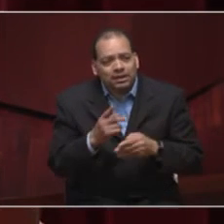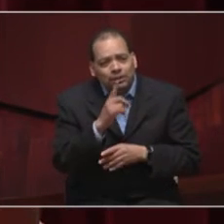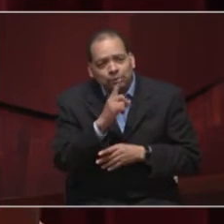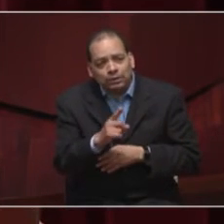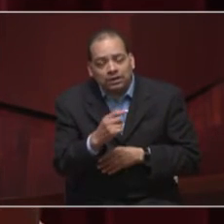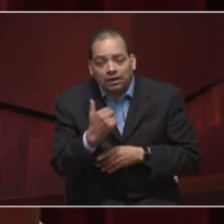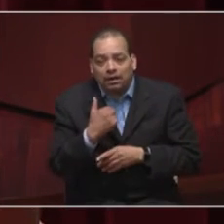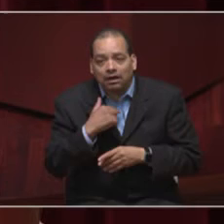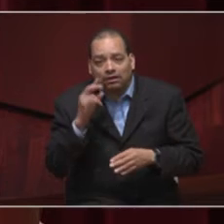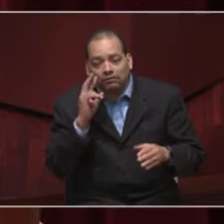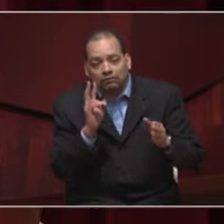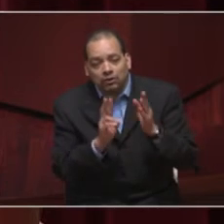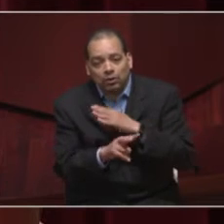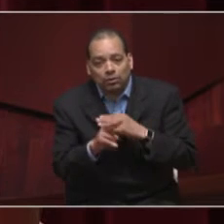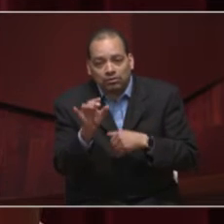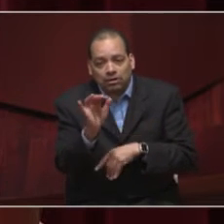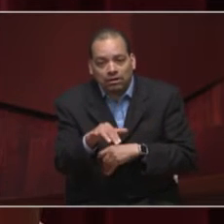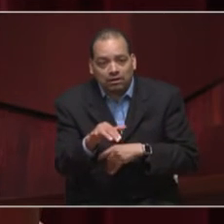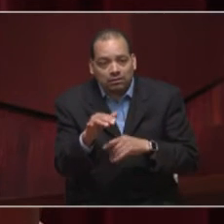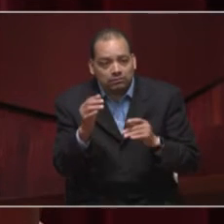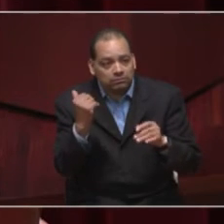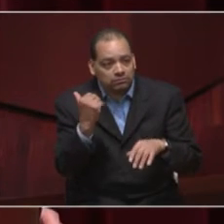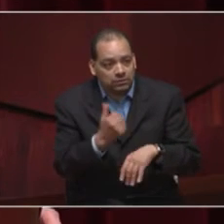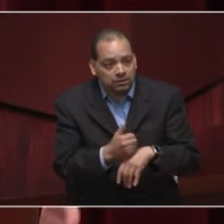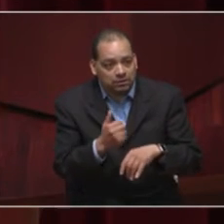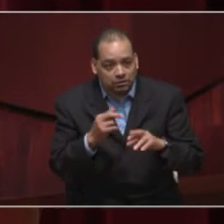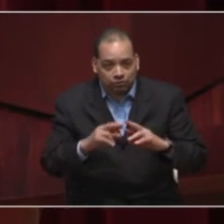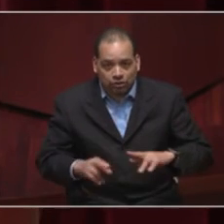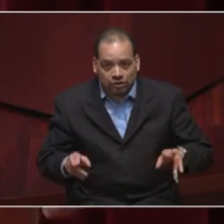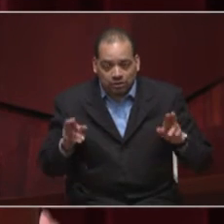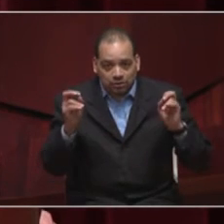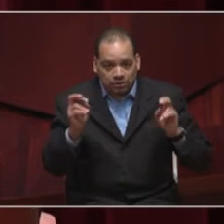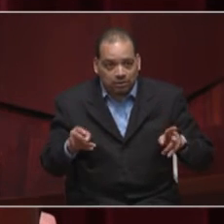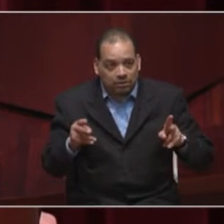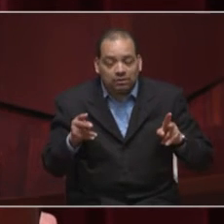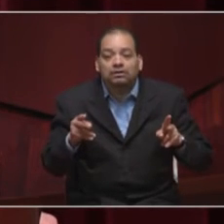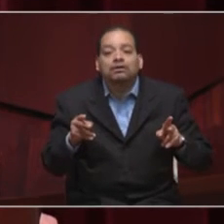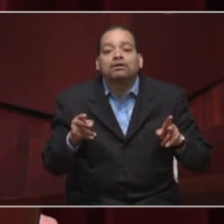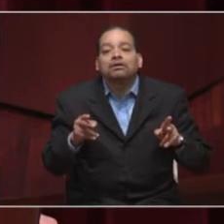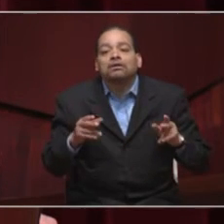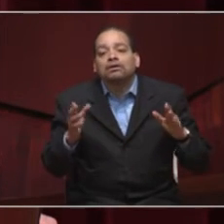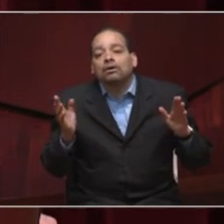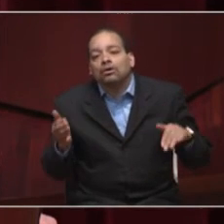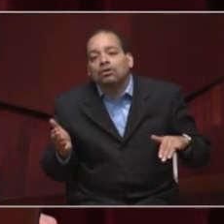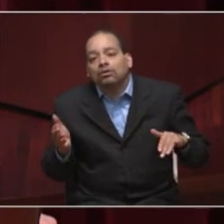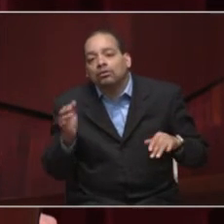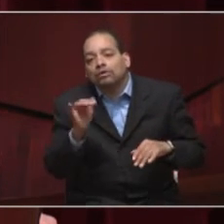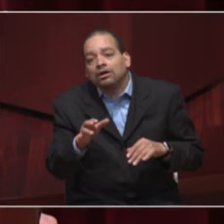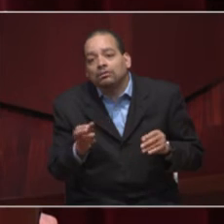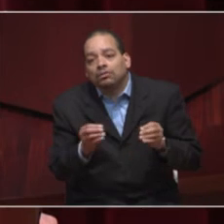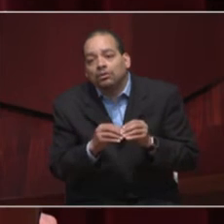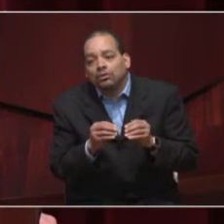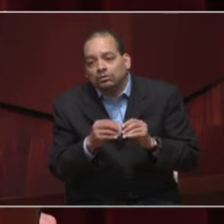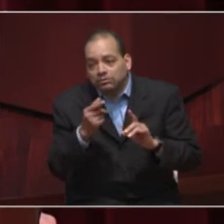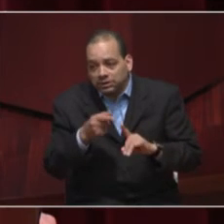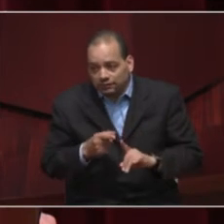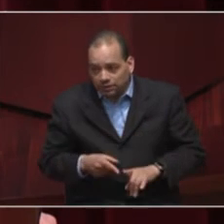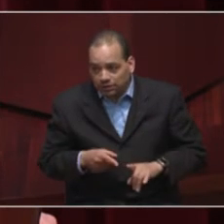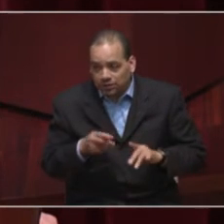once that's set up, we'll put out the information to you so we can take a deeper dive into some of these more specific issues that you're raising.